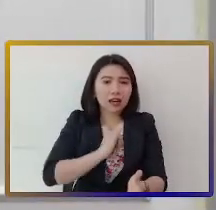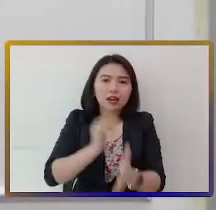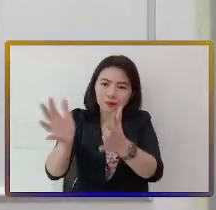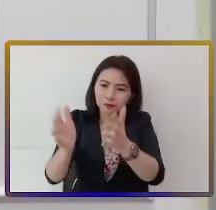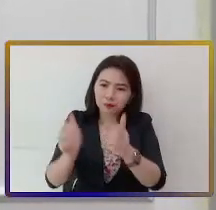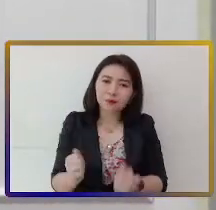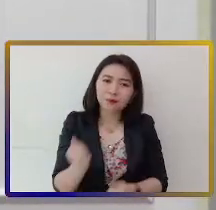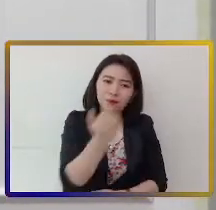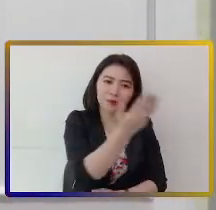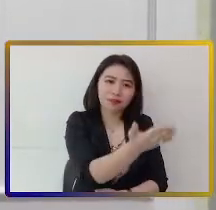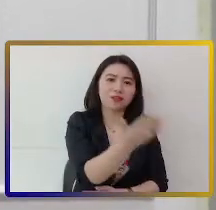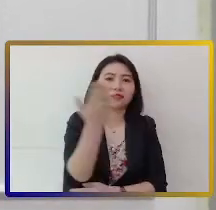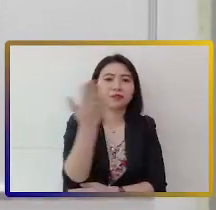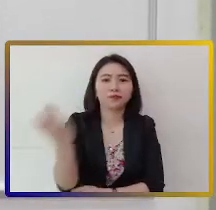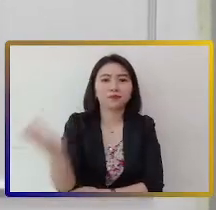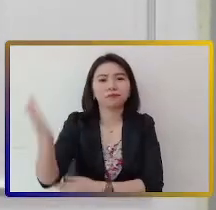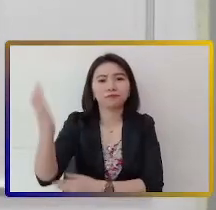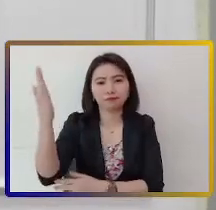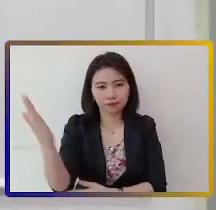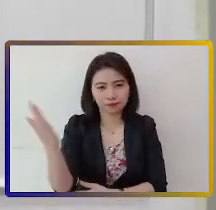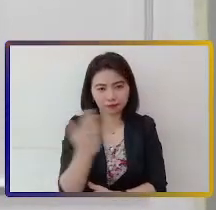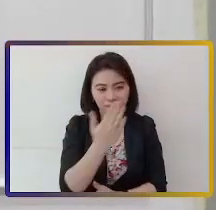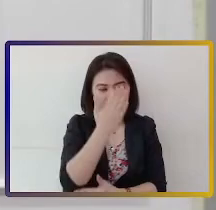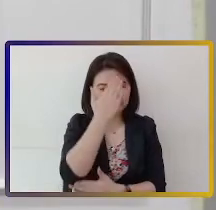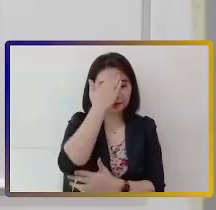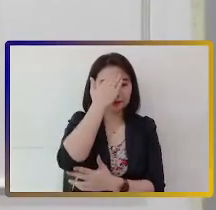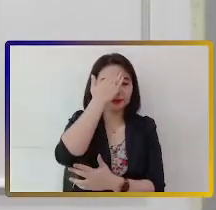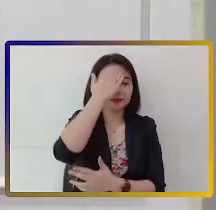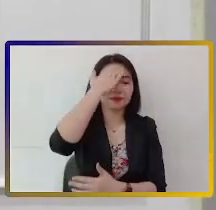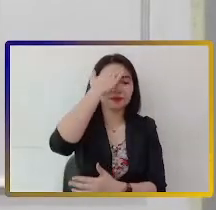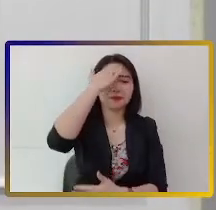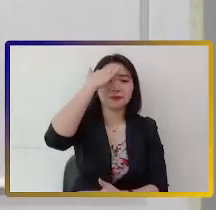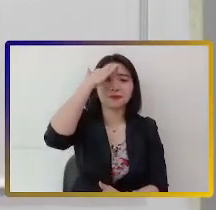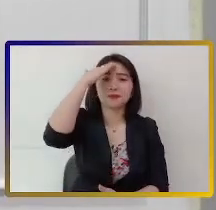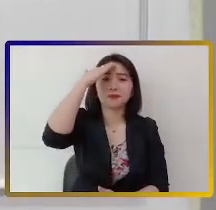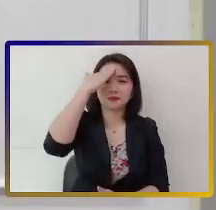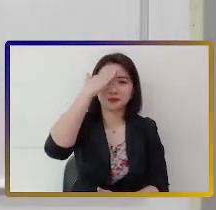that I really want you to know.